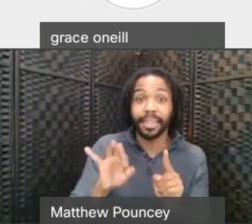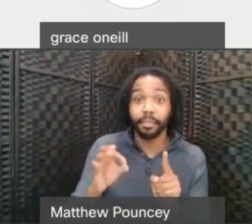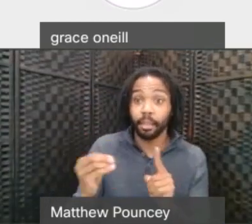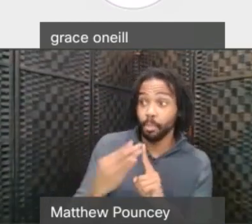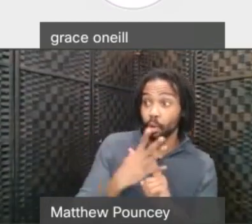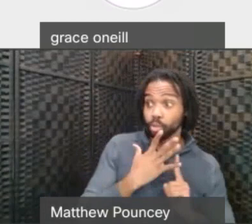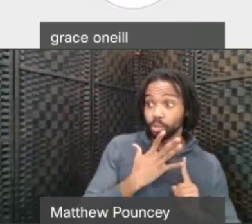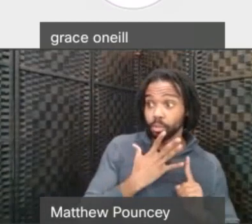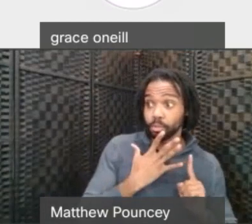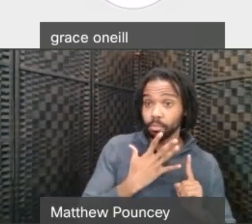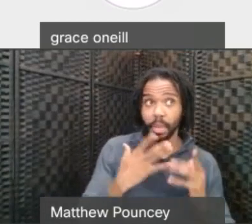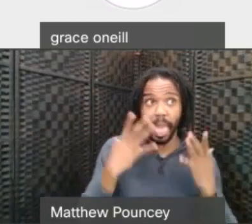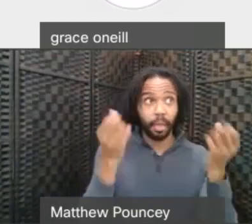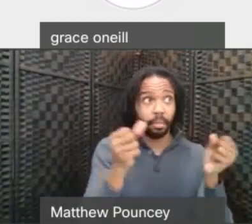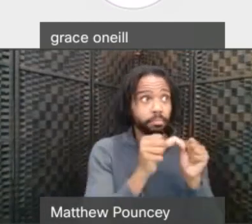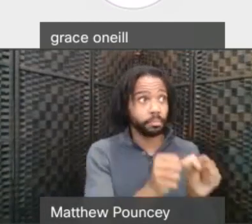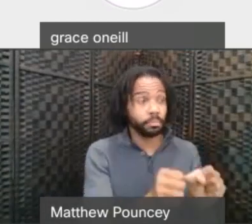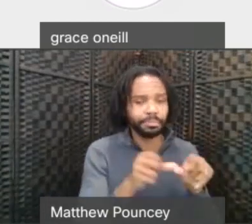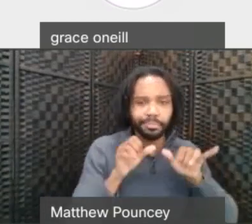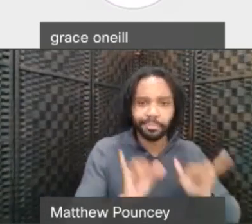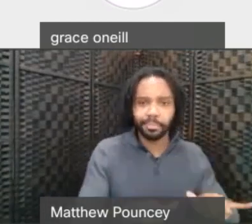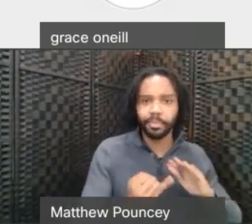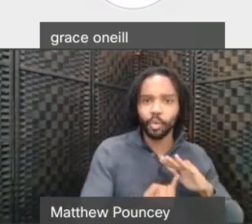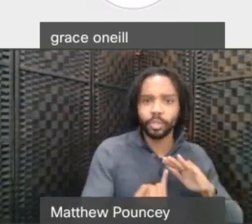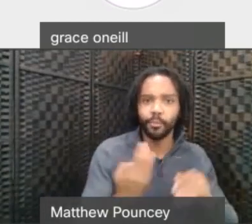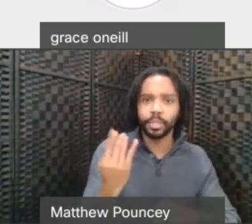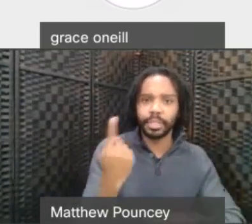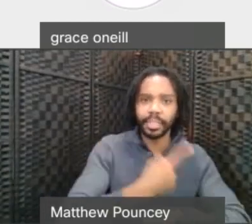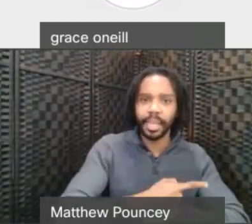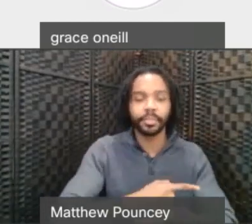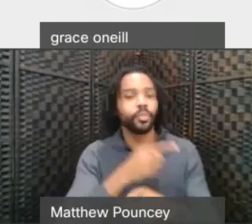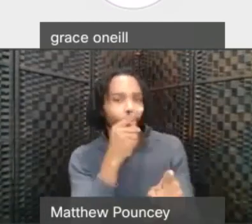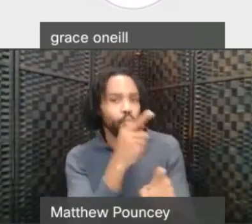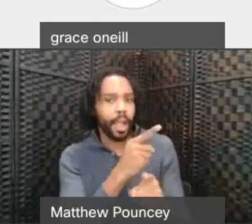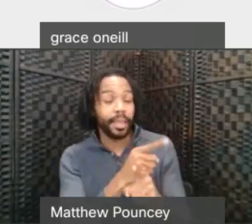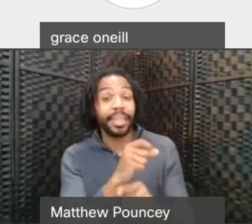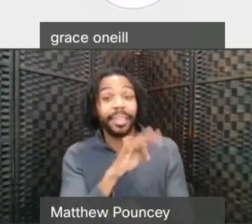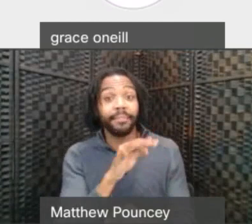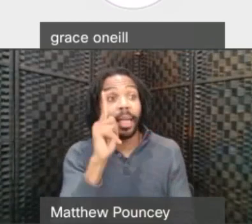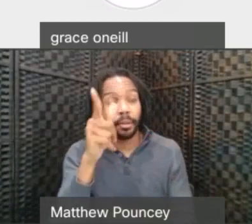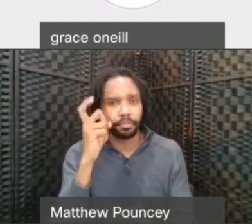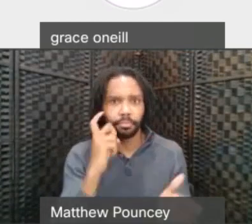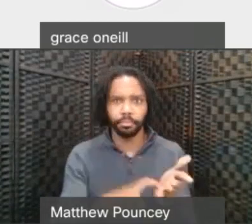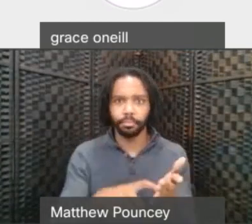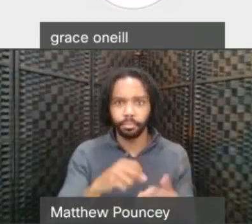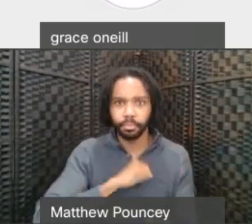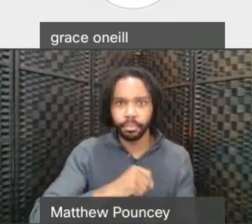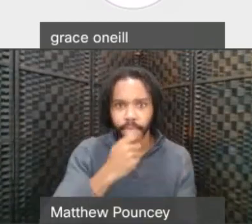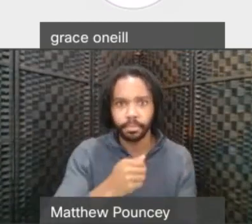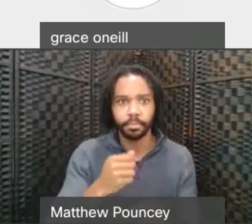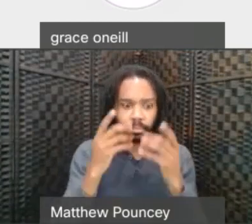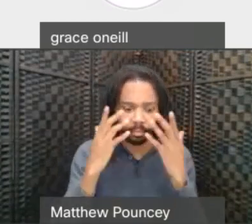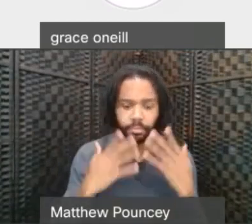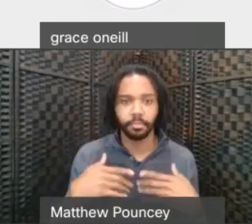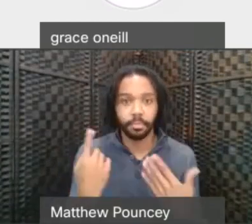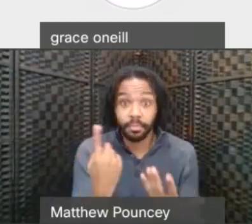stay quarantined for 14 days. That's correct. If at any time they develop symptoms, they should be tested. But otherwise, there's